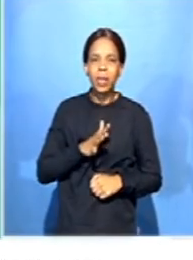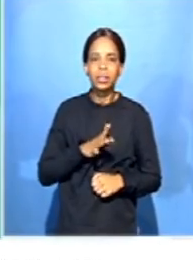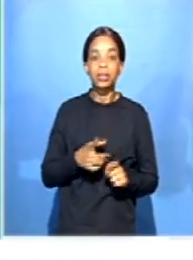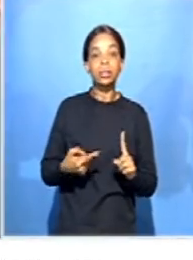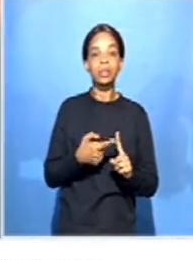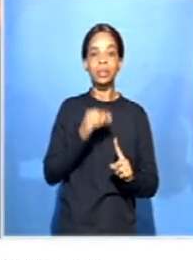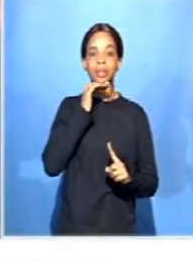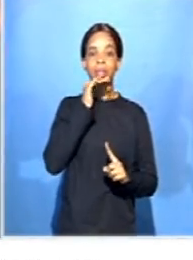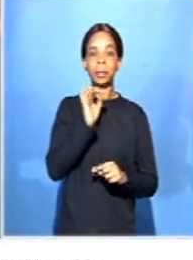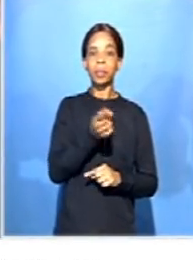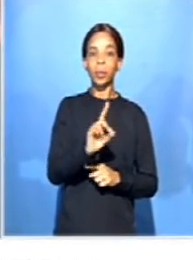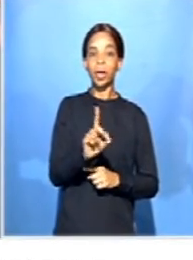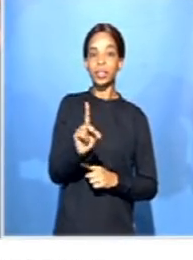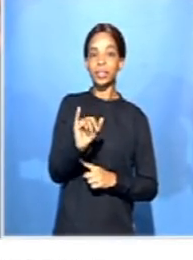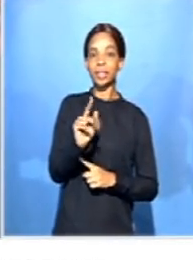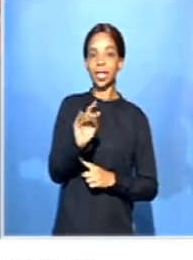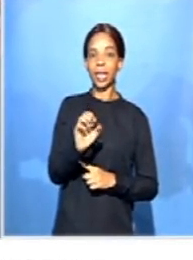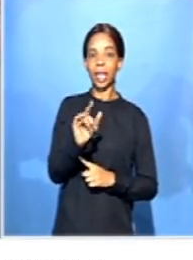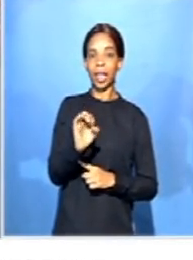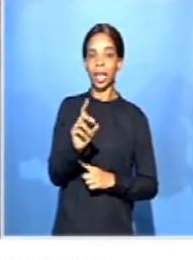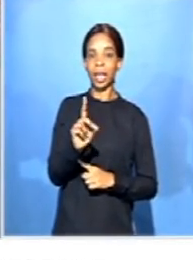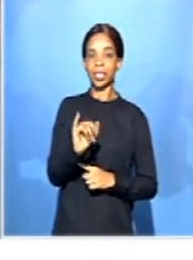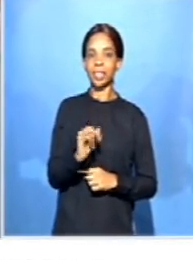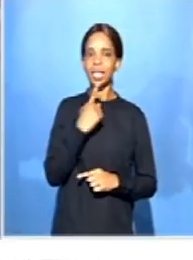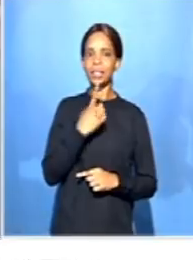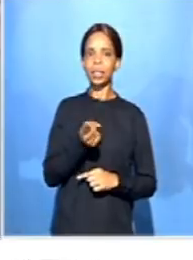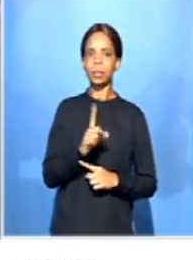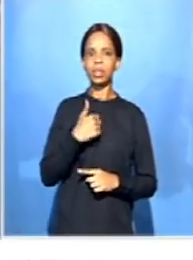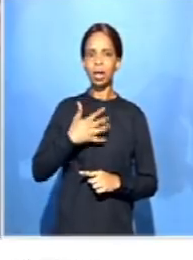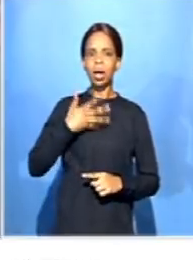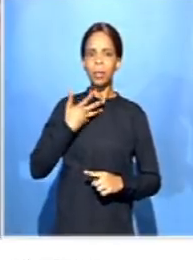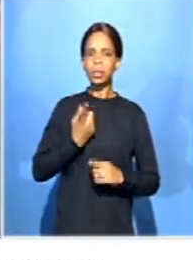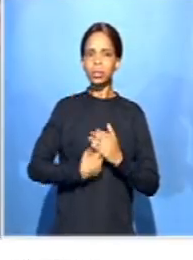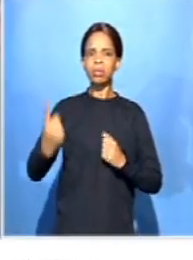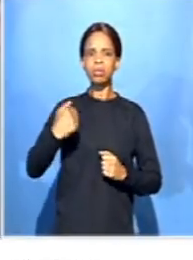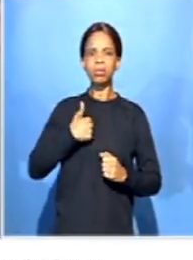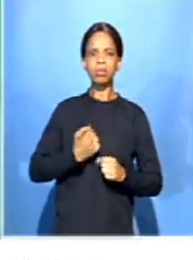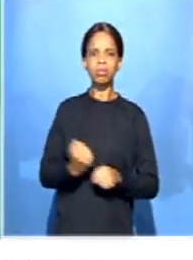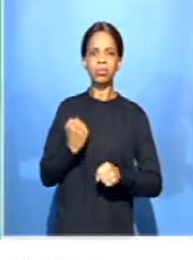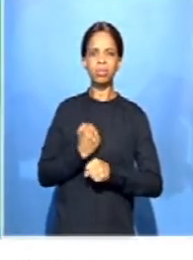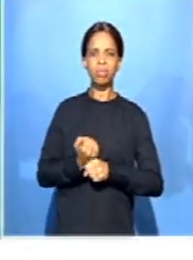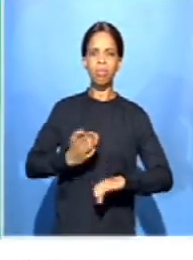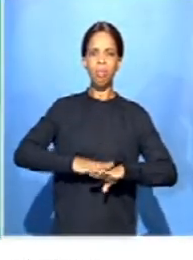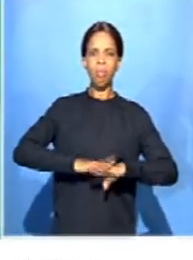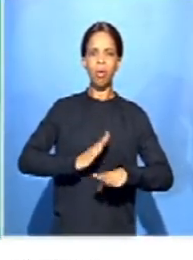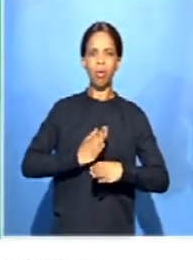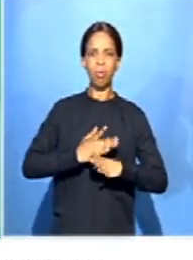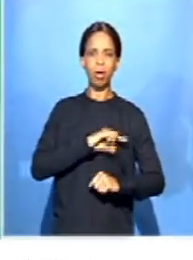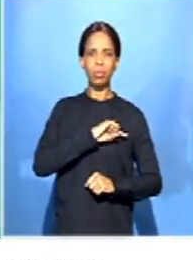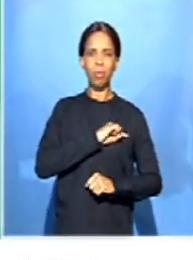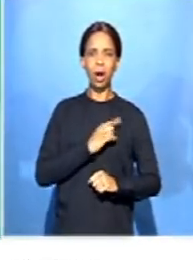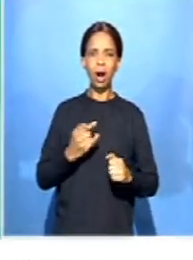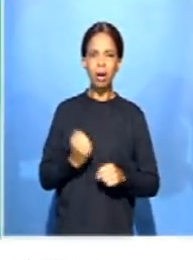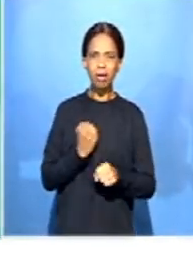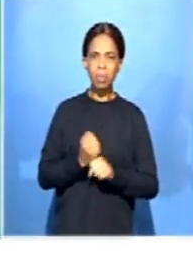of September, Dikeledi." She was saying, "I want to go and do more work." So